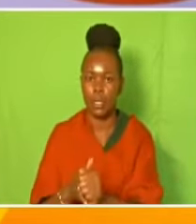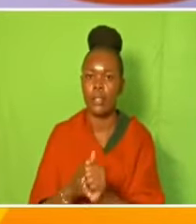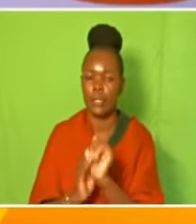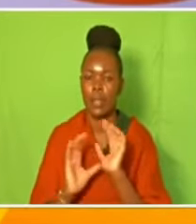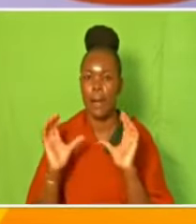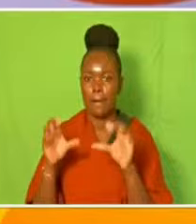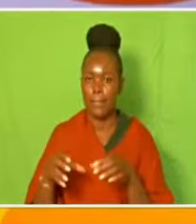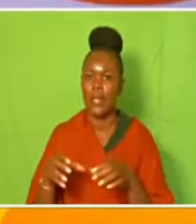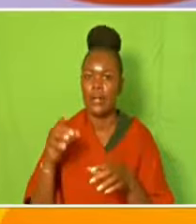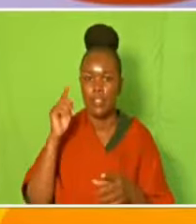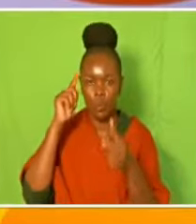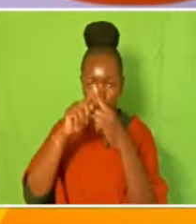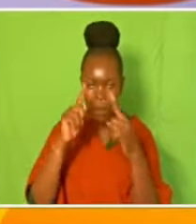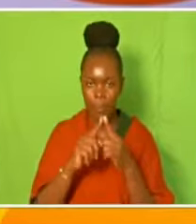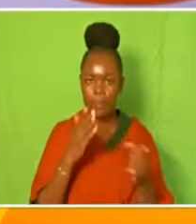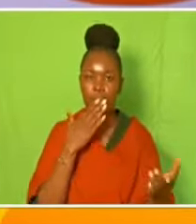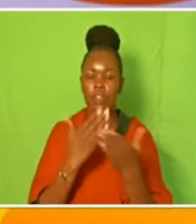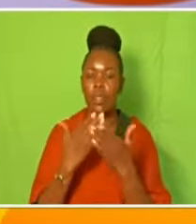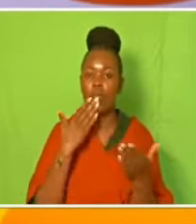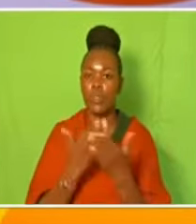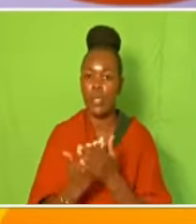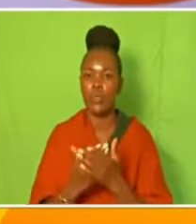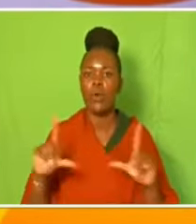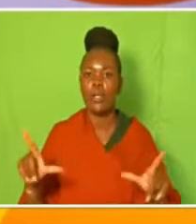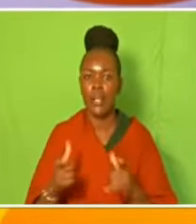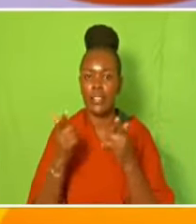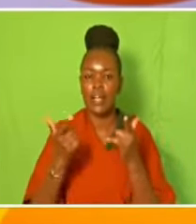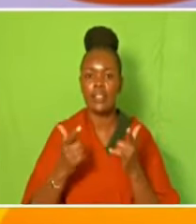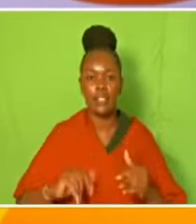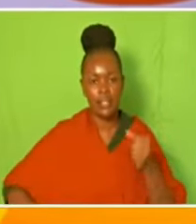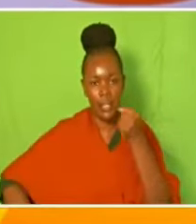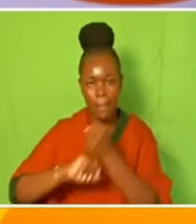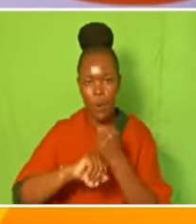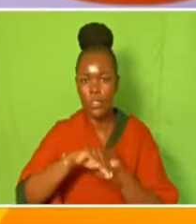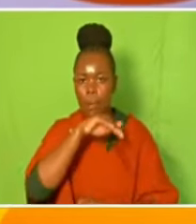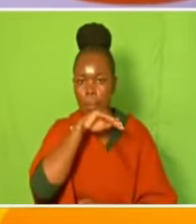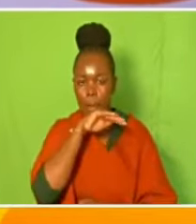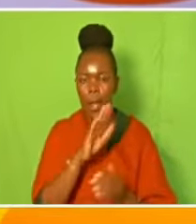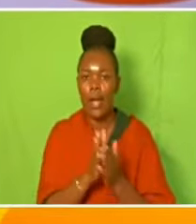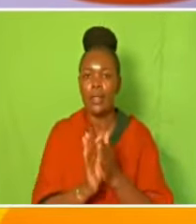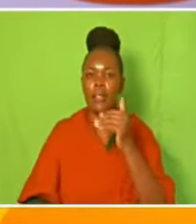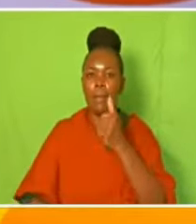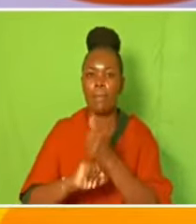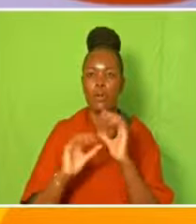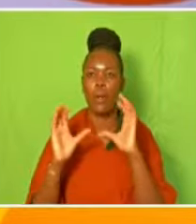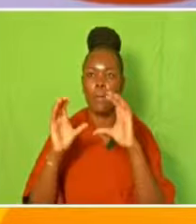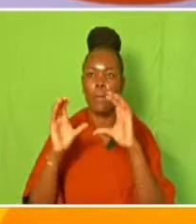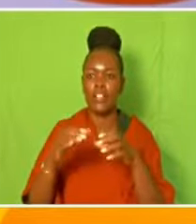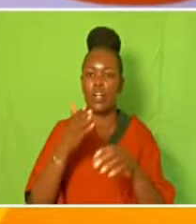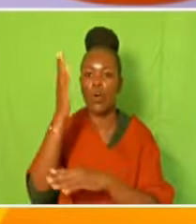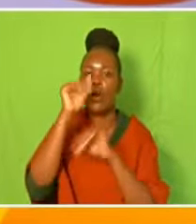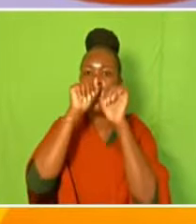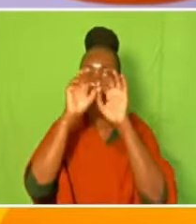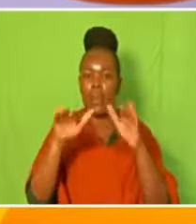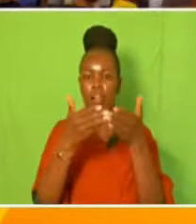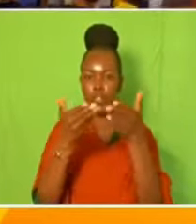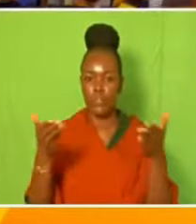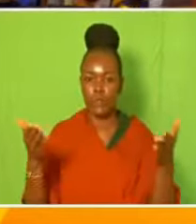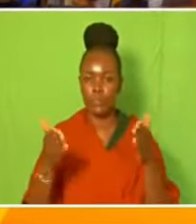ya chama. Asanteni, wacha tuunge baba mkono na tuunge chama chetu mkono. Mungu awabariki.